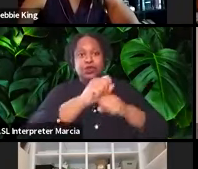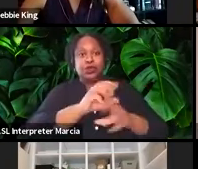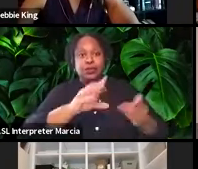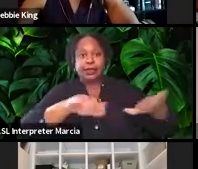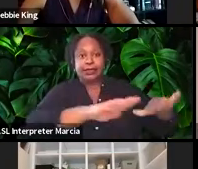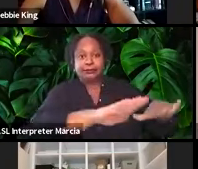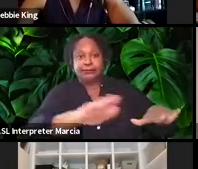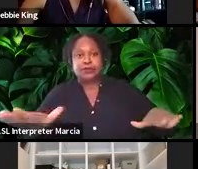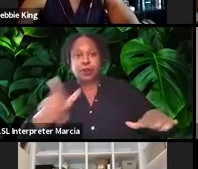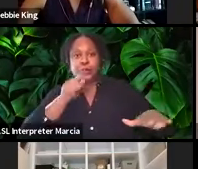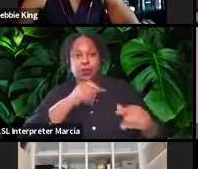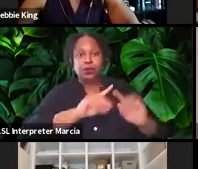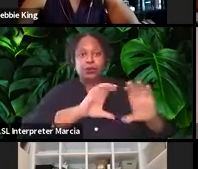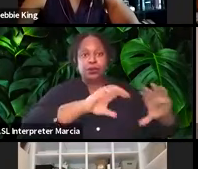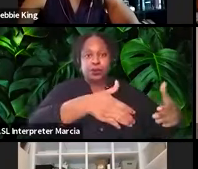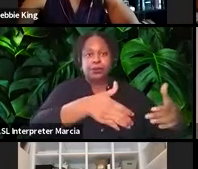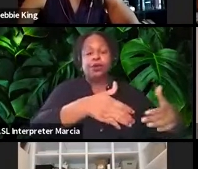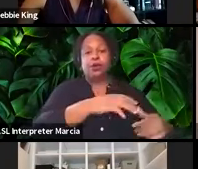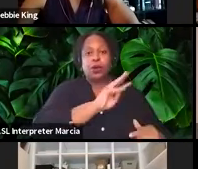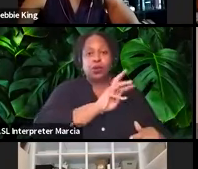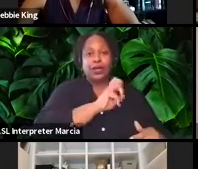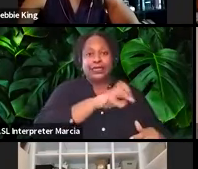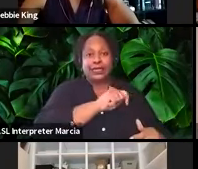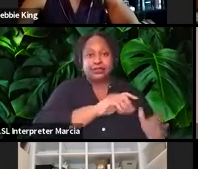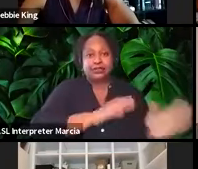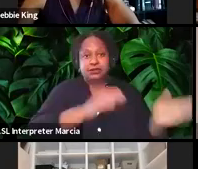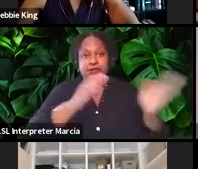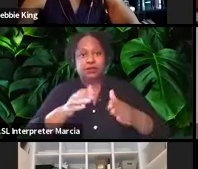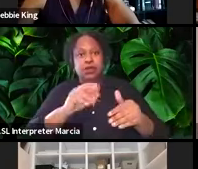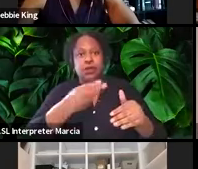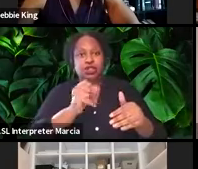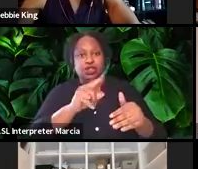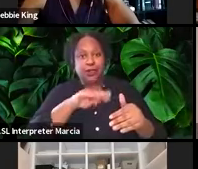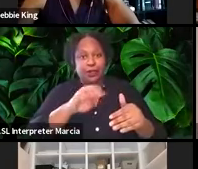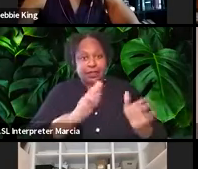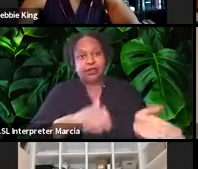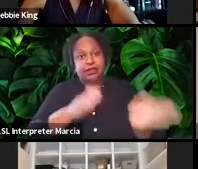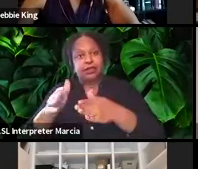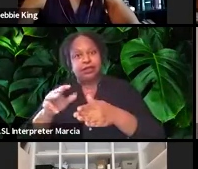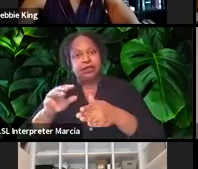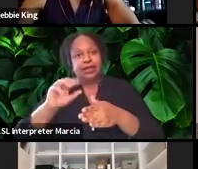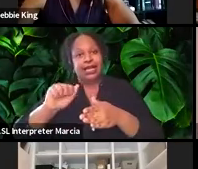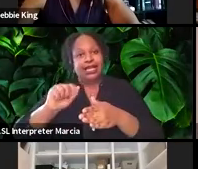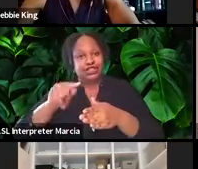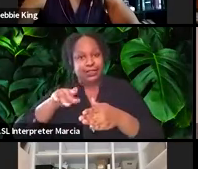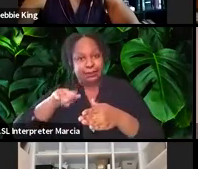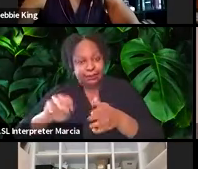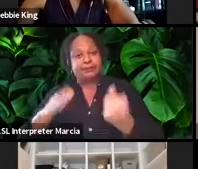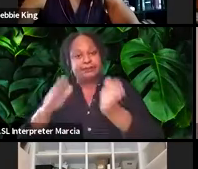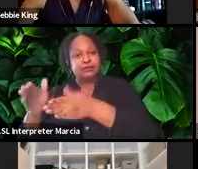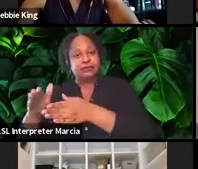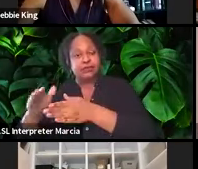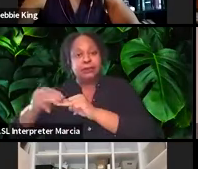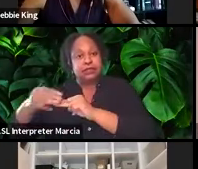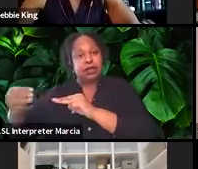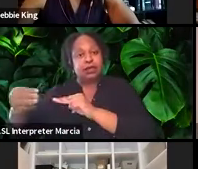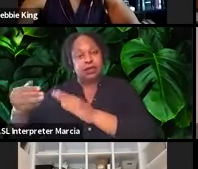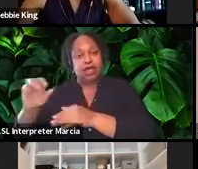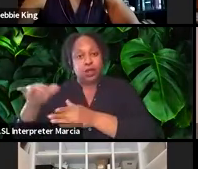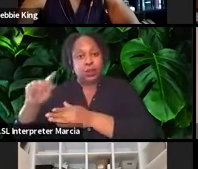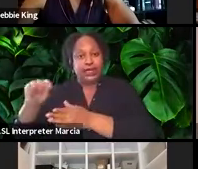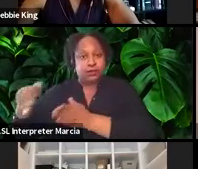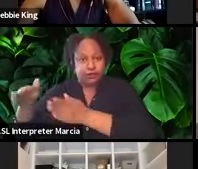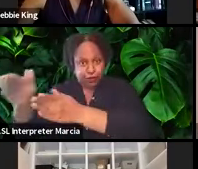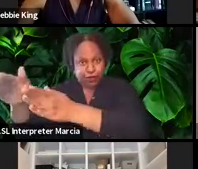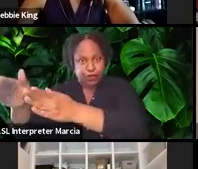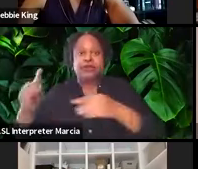territories of the Wendat, Haudenosaunee, and the Anishinaabe, and the Mississaugas of the Credit. This territory is covered